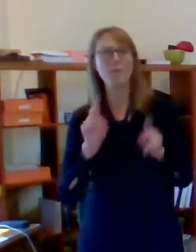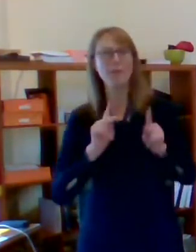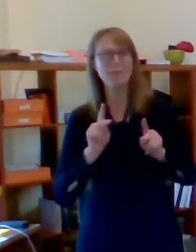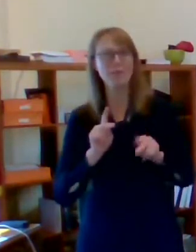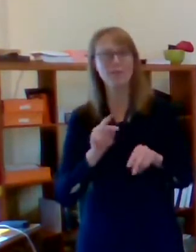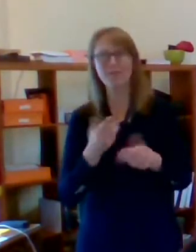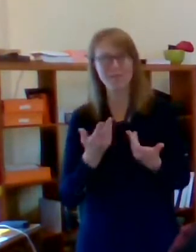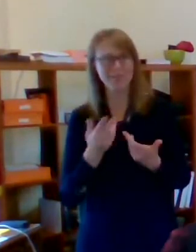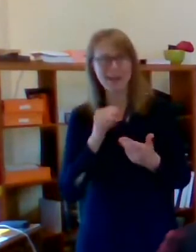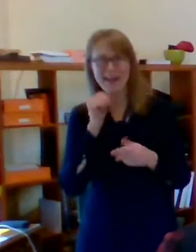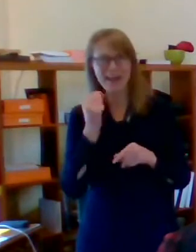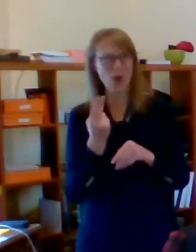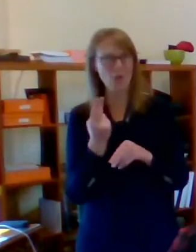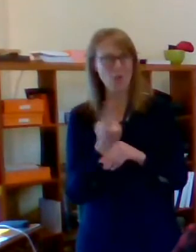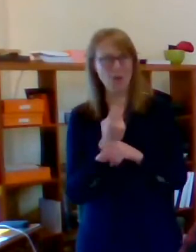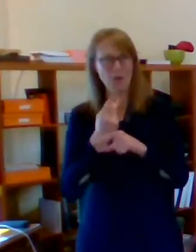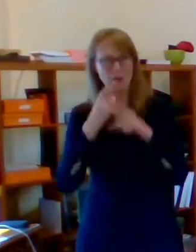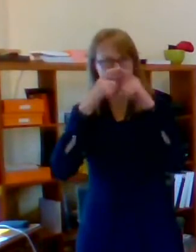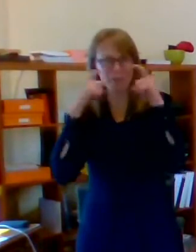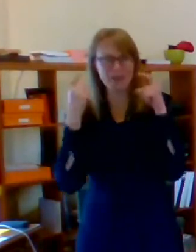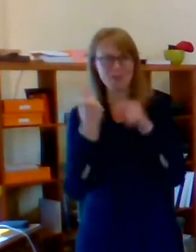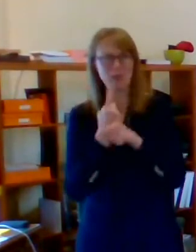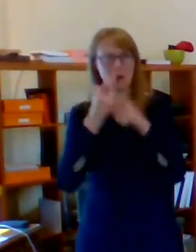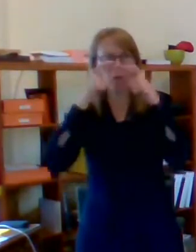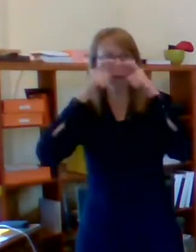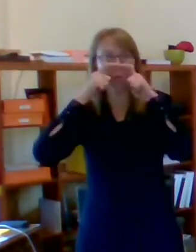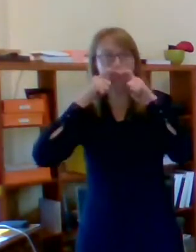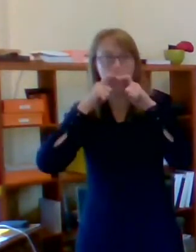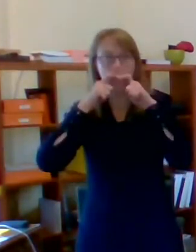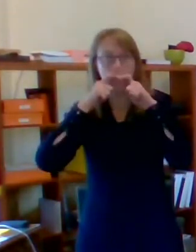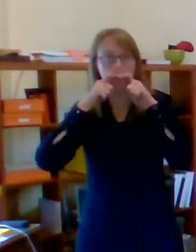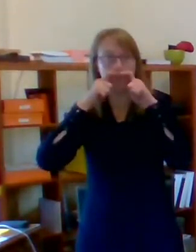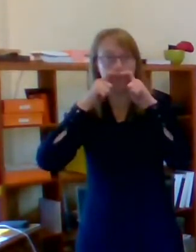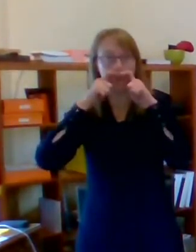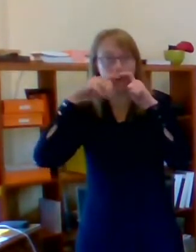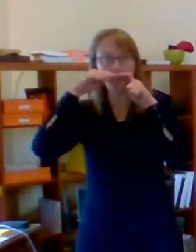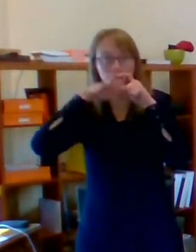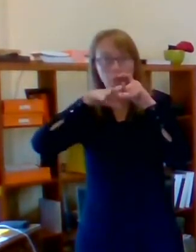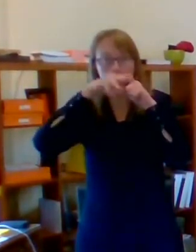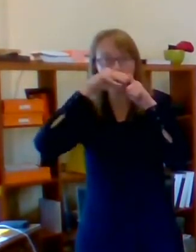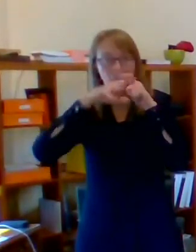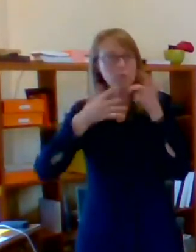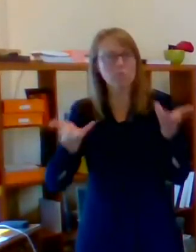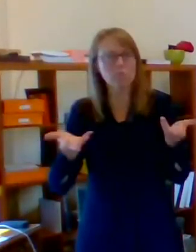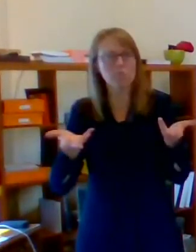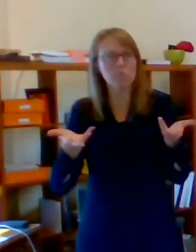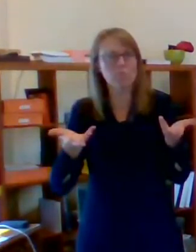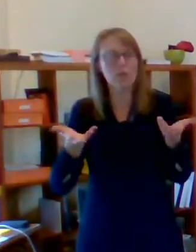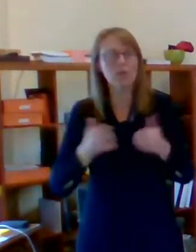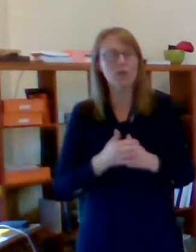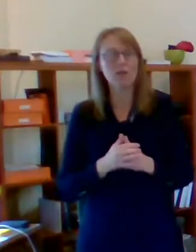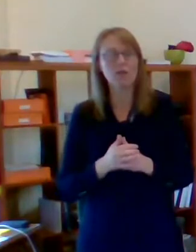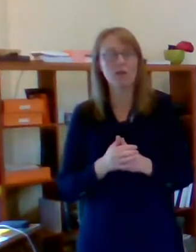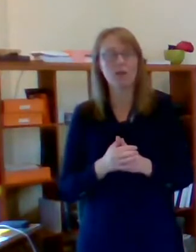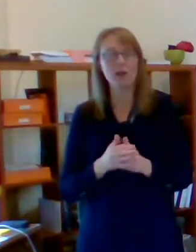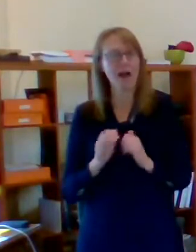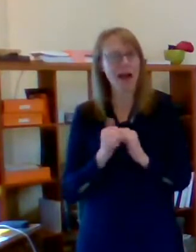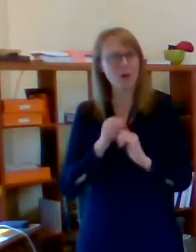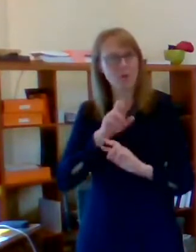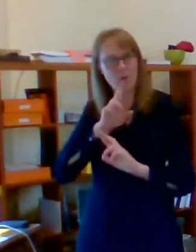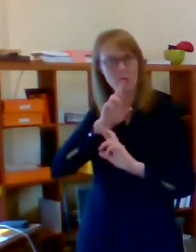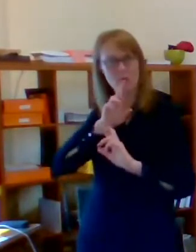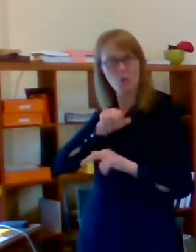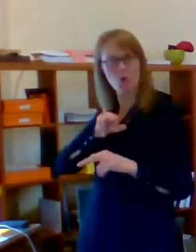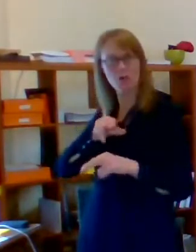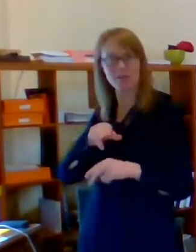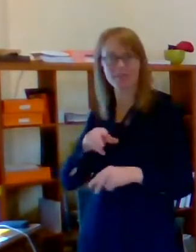not covering their nose. Is there a way of reporting that to the city? There is, Yolanda. We talk about this all the time, but so